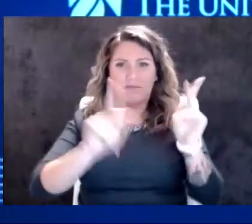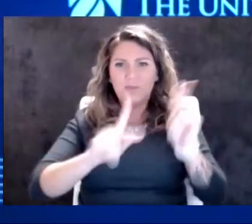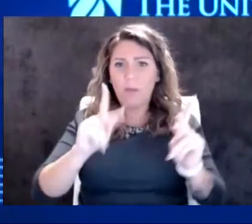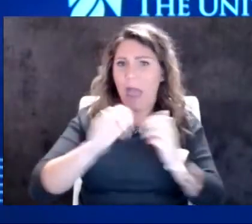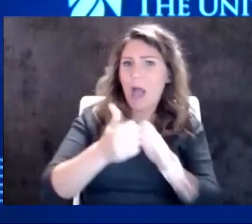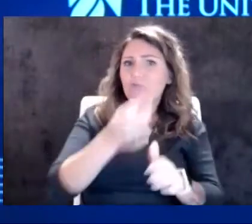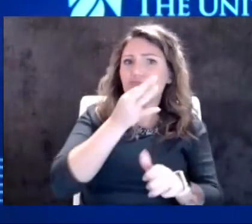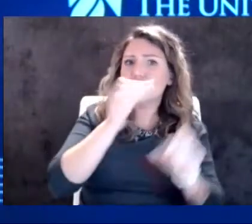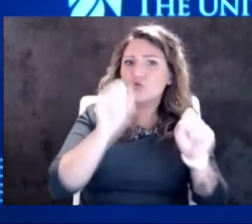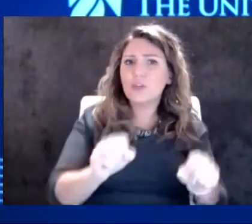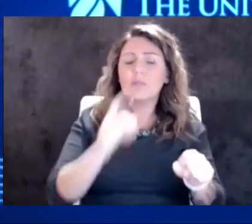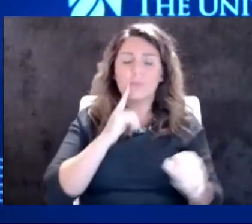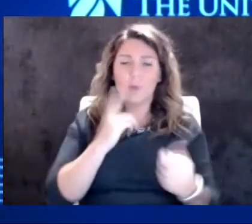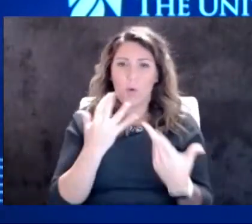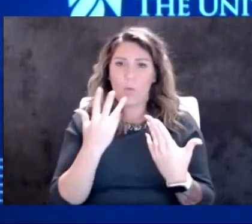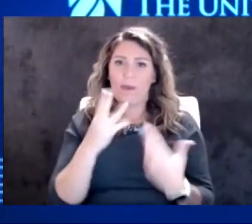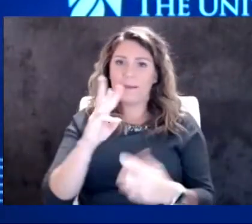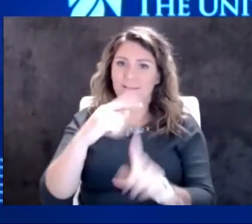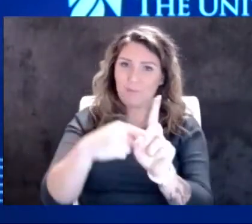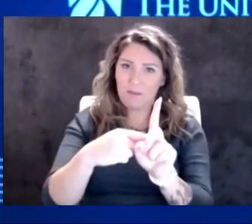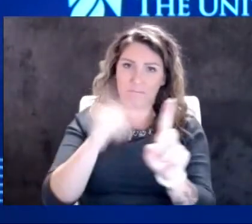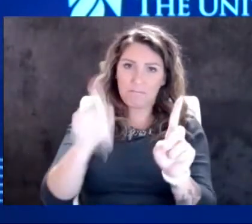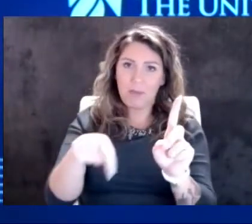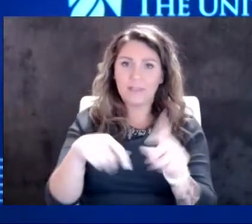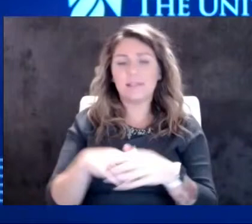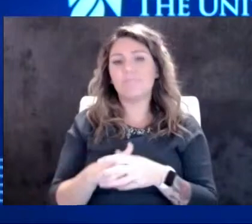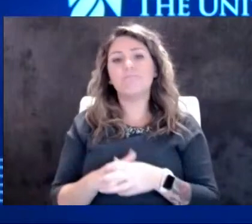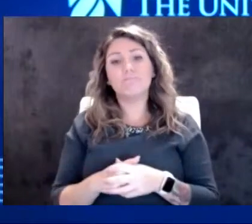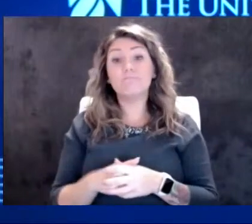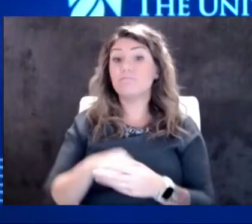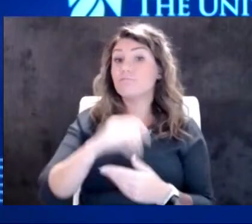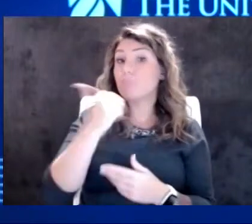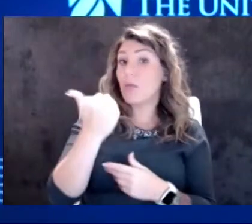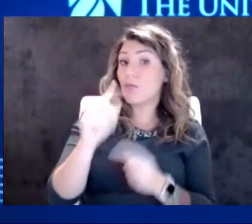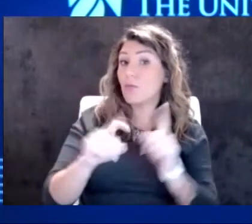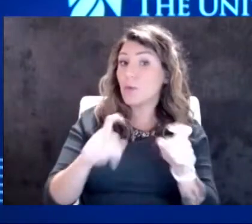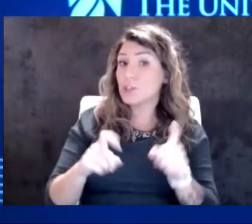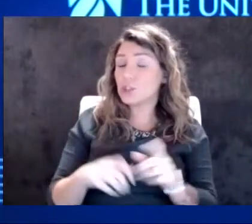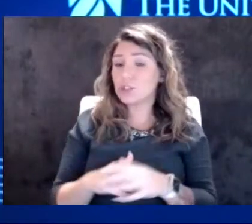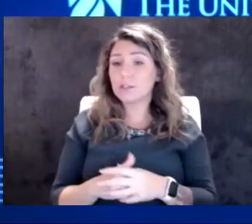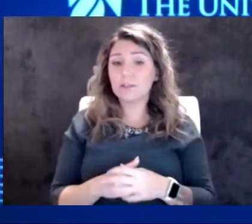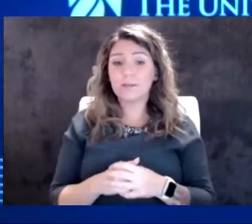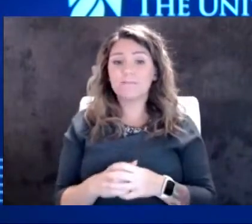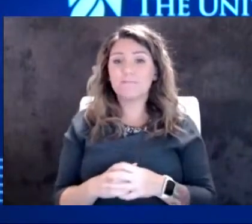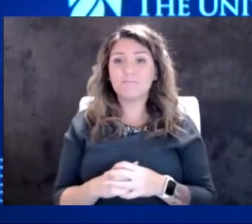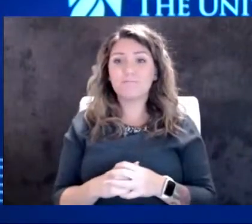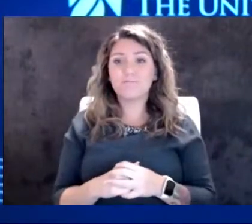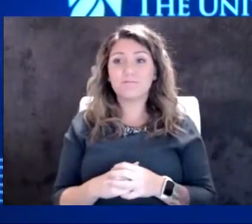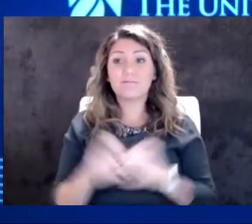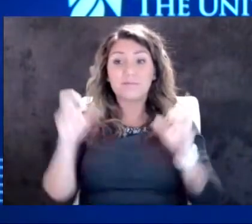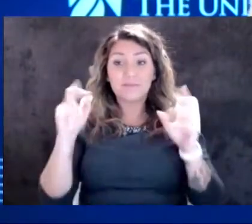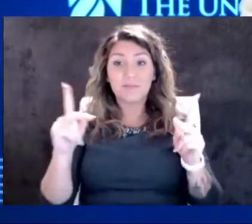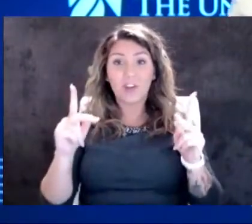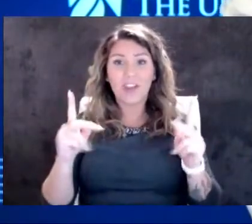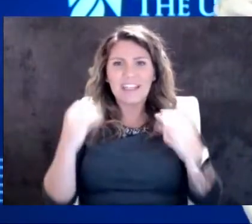got to wait 6 months. So, yeah. Other questions? Okay, so now I have a question before we move